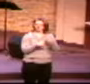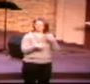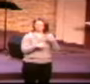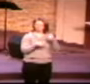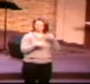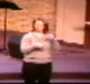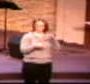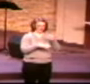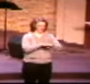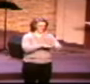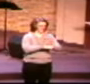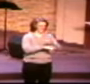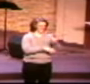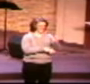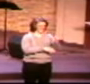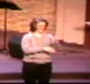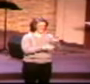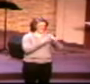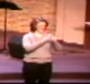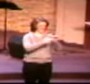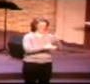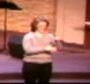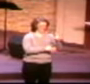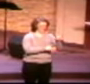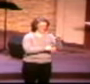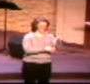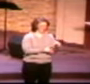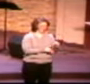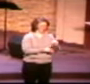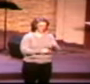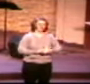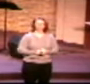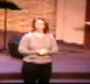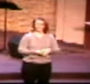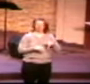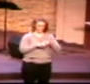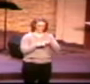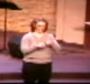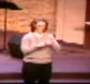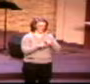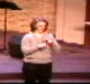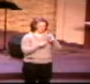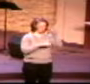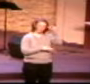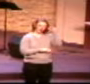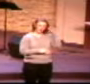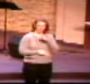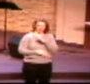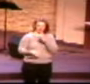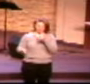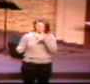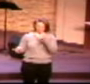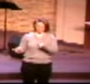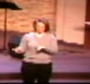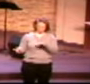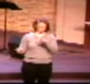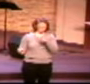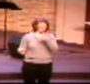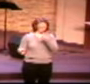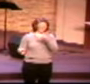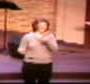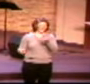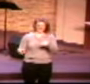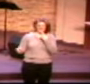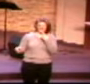Slickers. Remember Curly when he's riding along on his horse and Billy Crystal is in a midlife crisis.